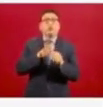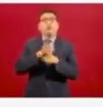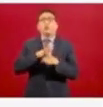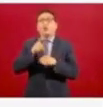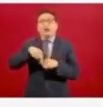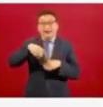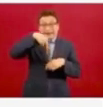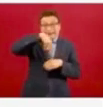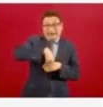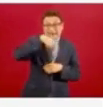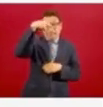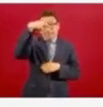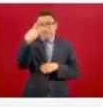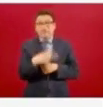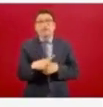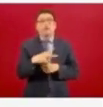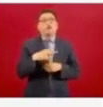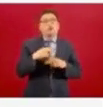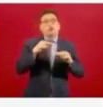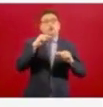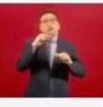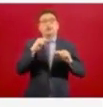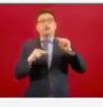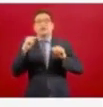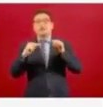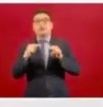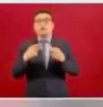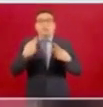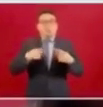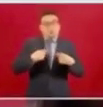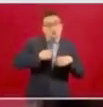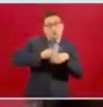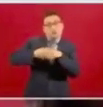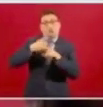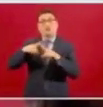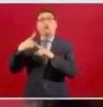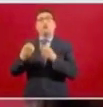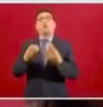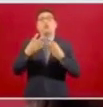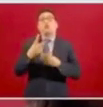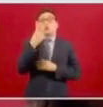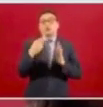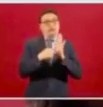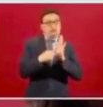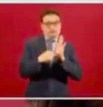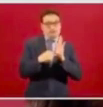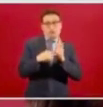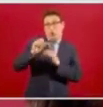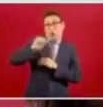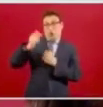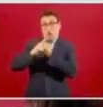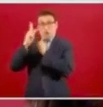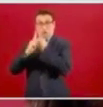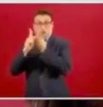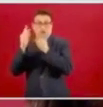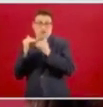It is important to notice that the maximum value that we present in this chart is